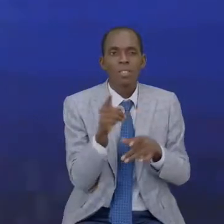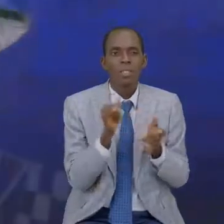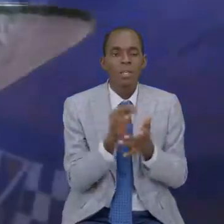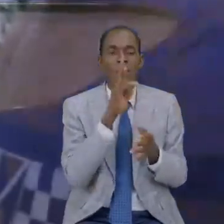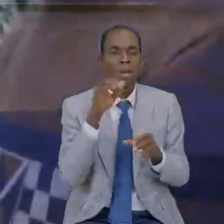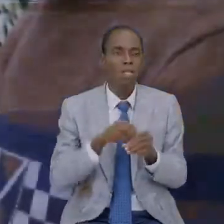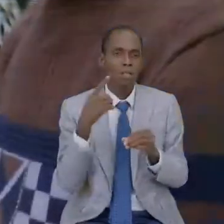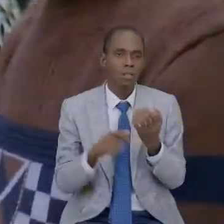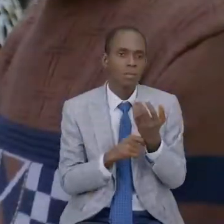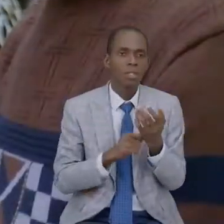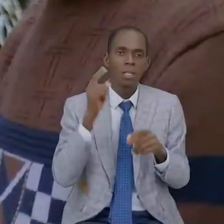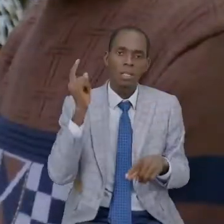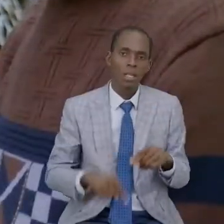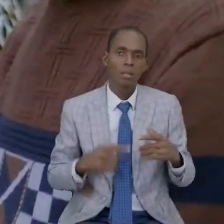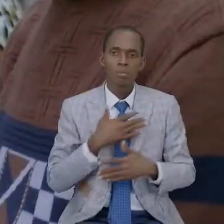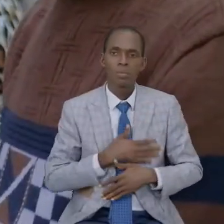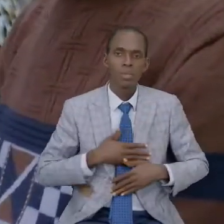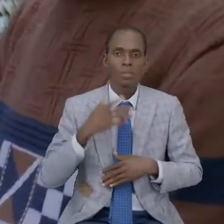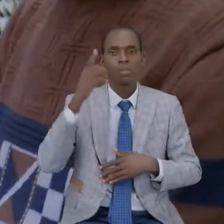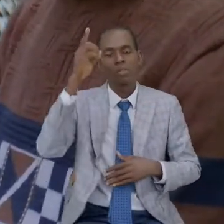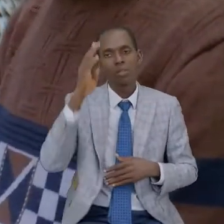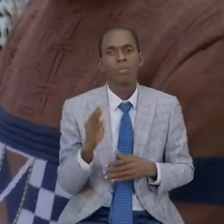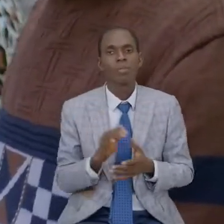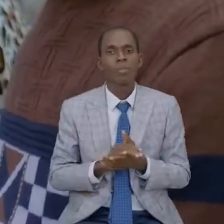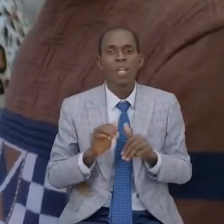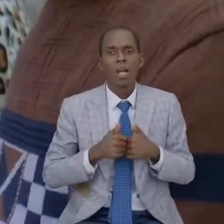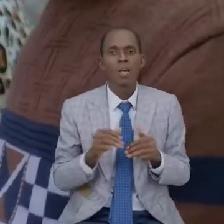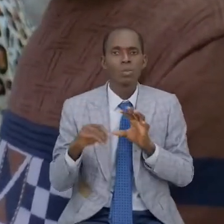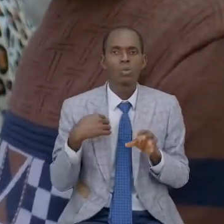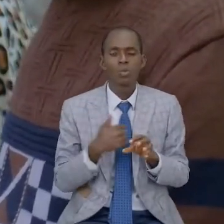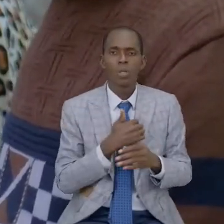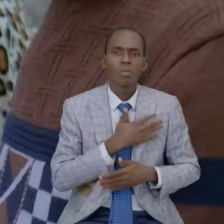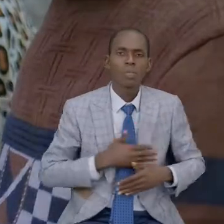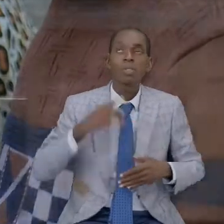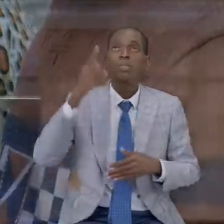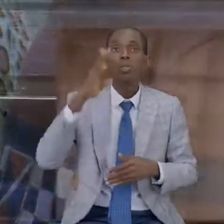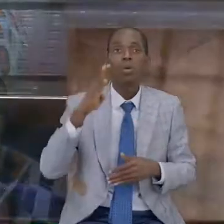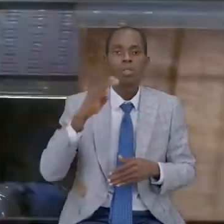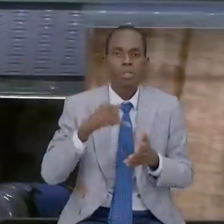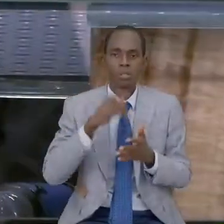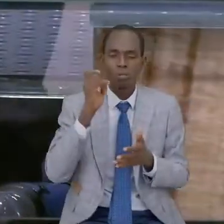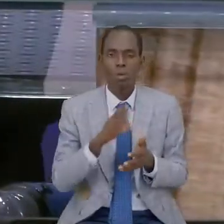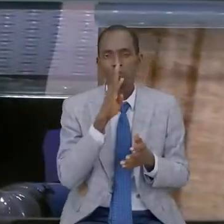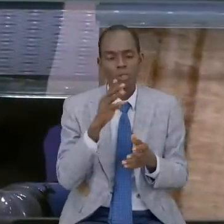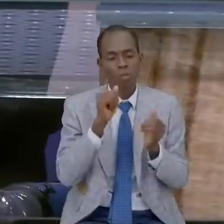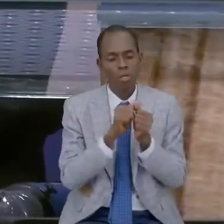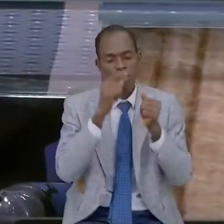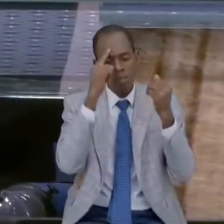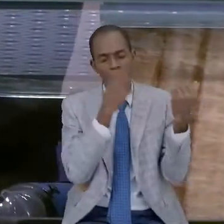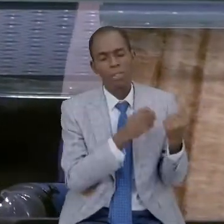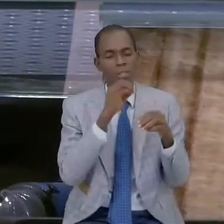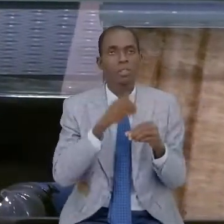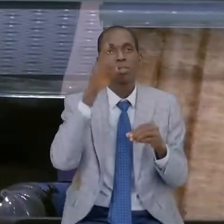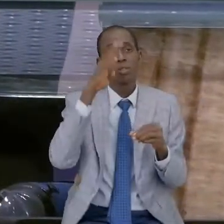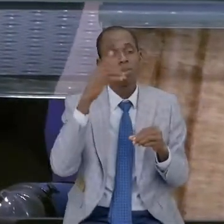the flesh cannot please God. How do we please God? Faith in Christ. Without faith, it's impossible to